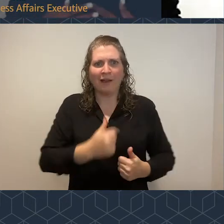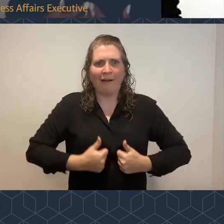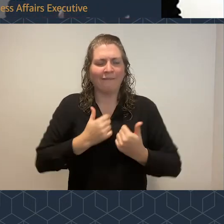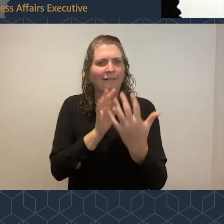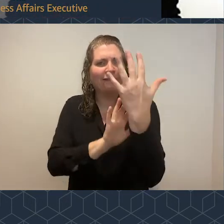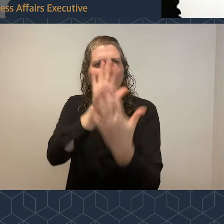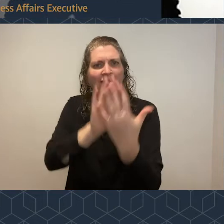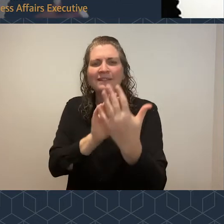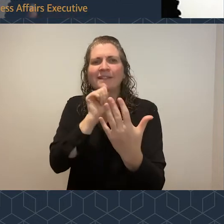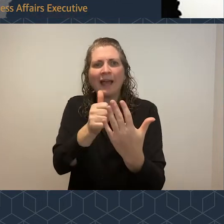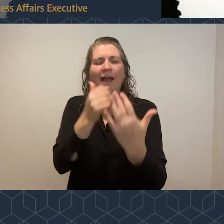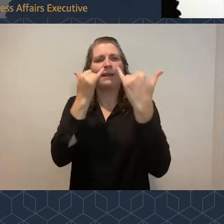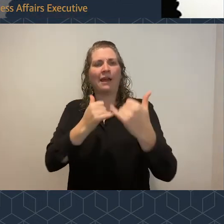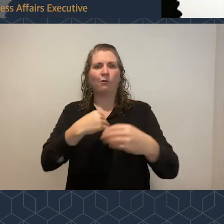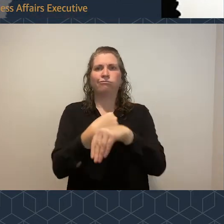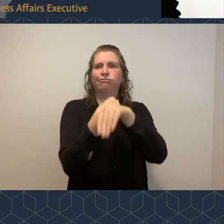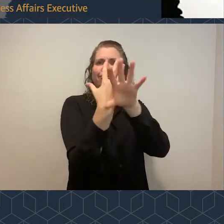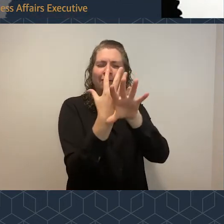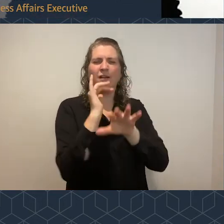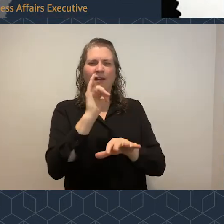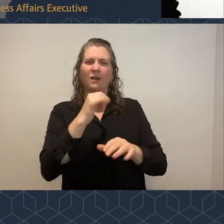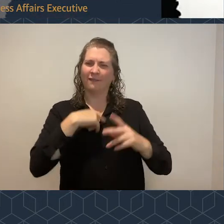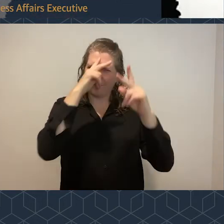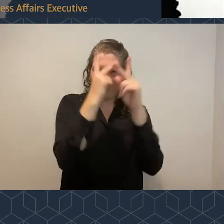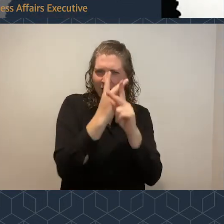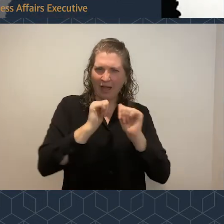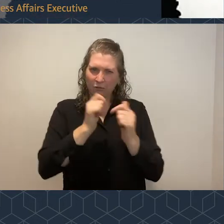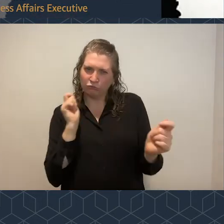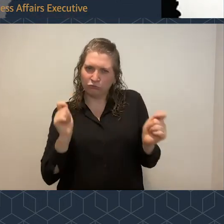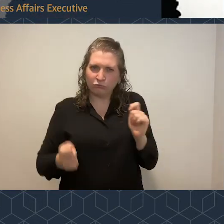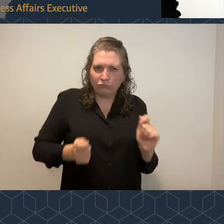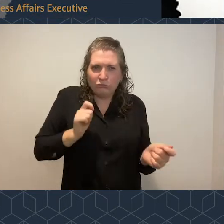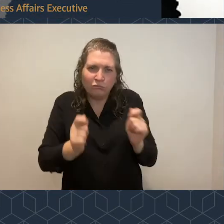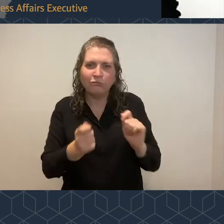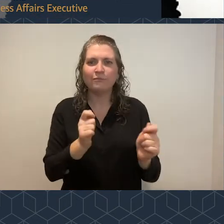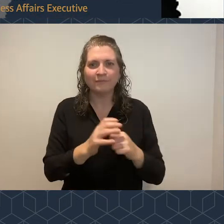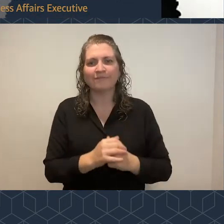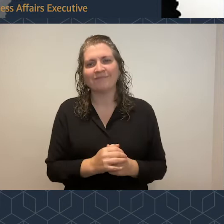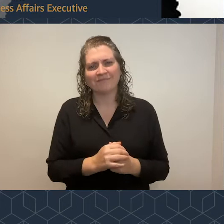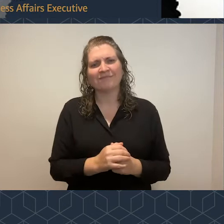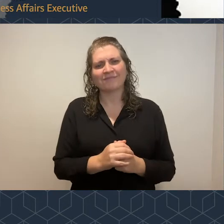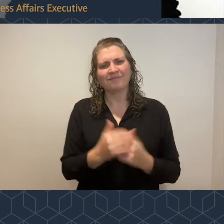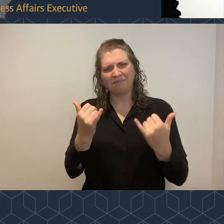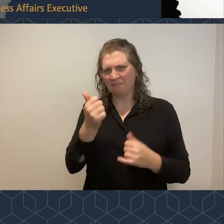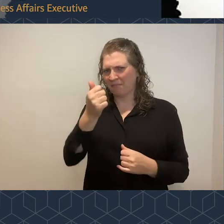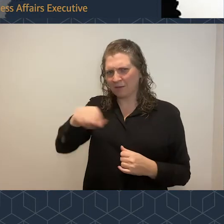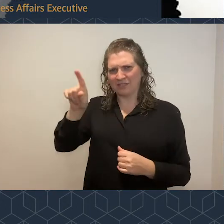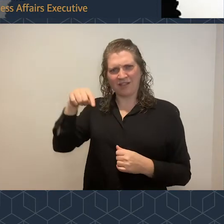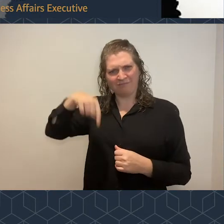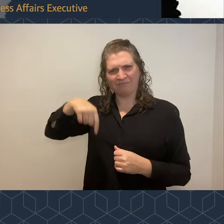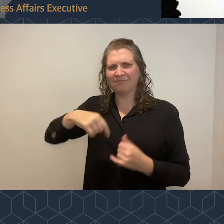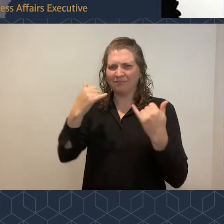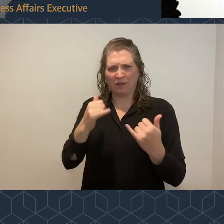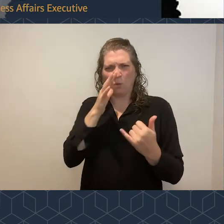someone that's literally on the other side of the computer. Yeah, definitely. Plus one, in regards to, preparing for